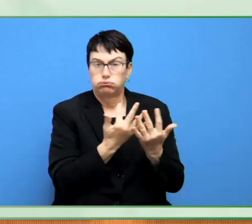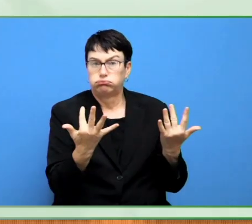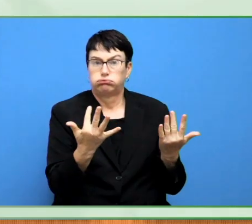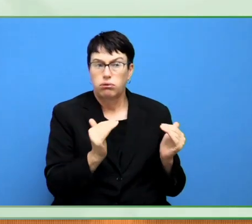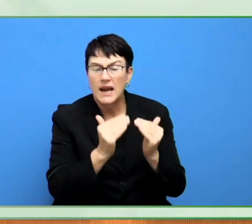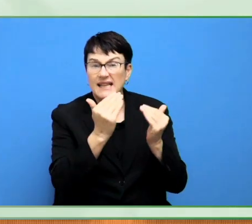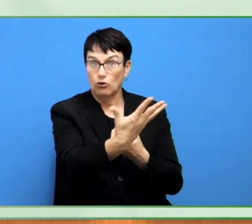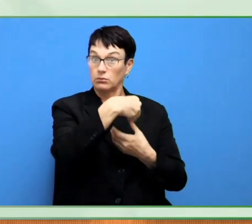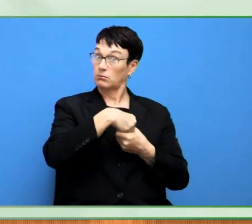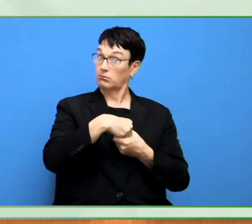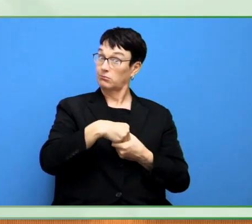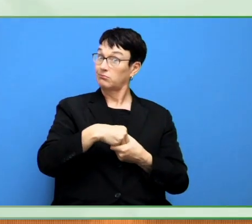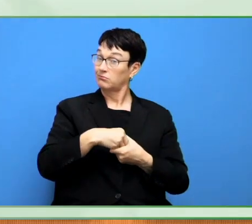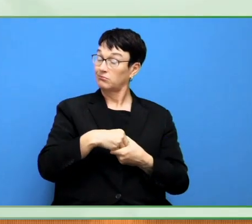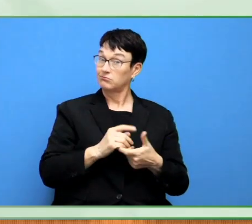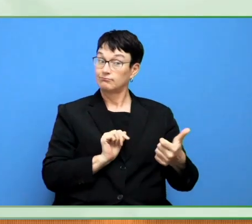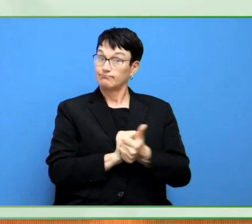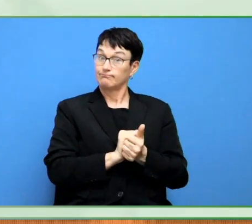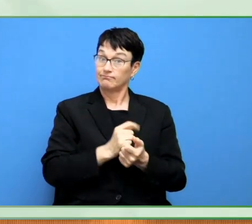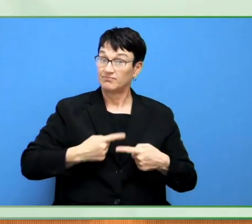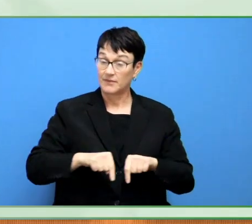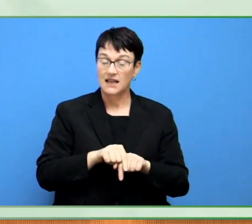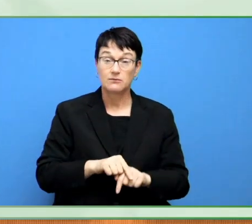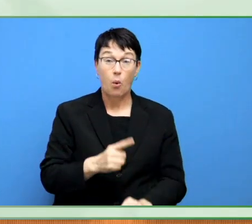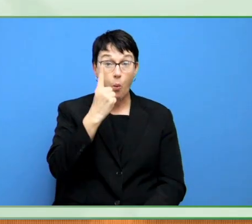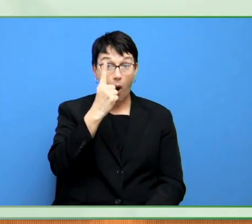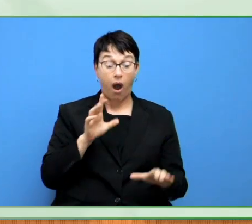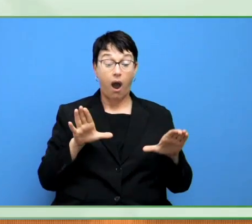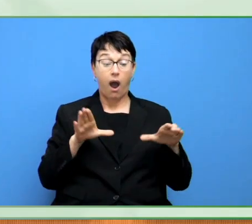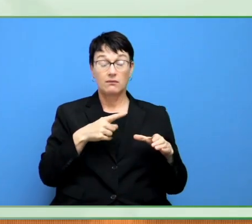that allows membership to private sector.